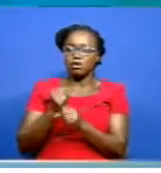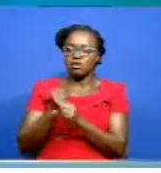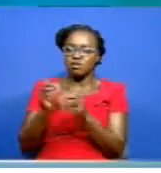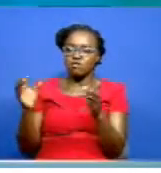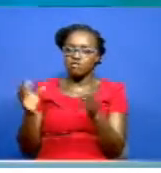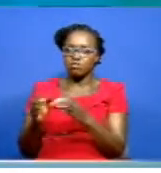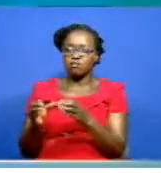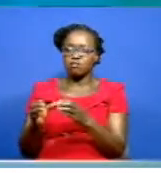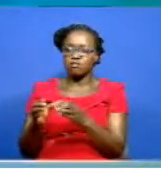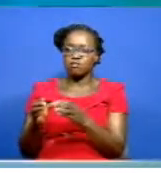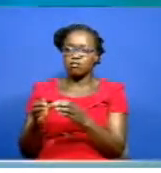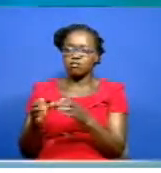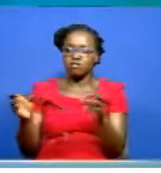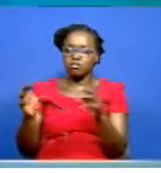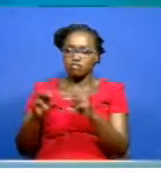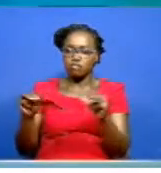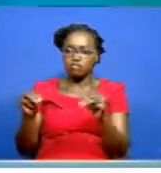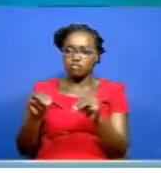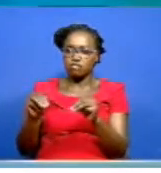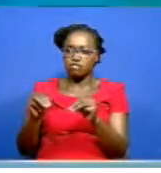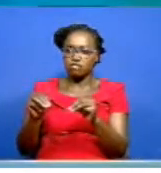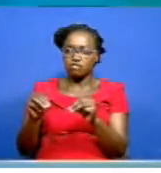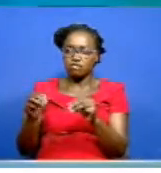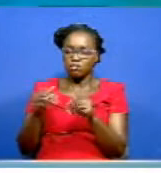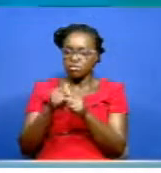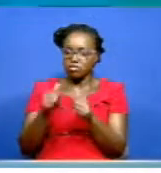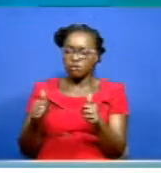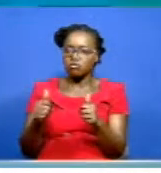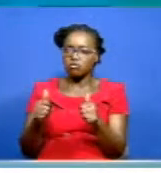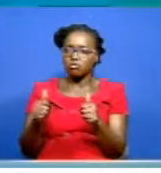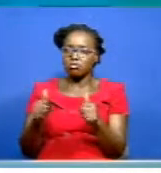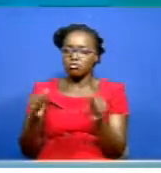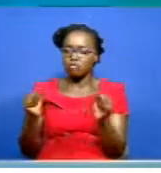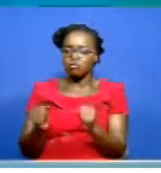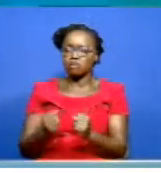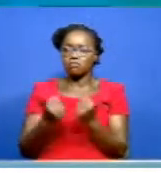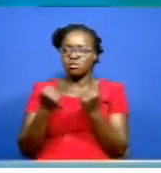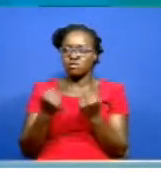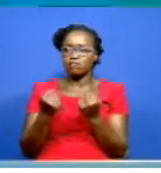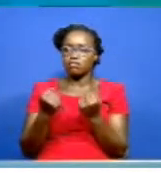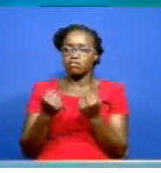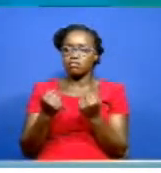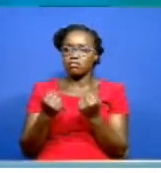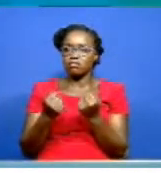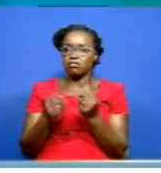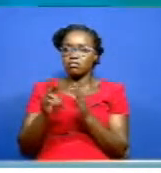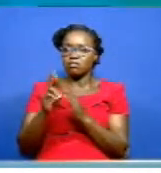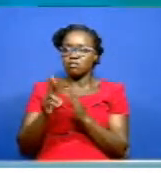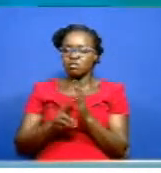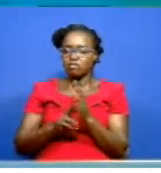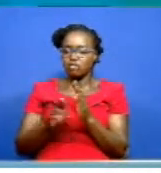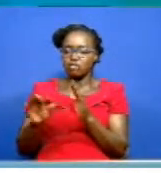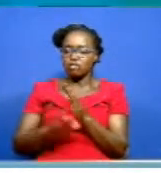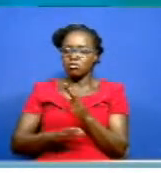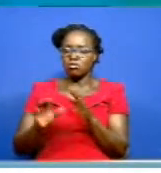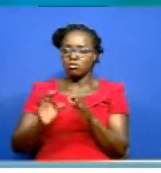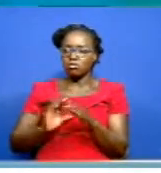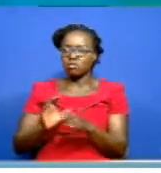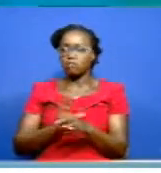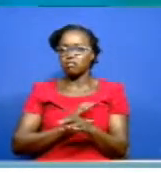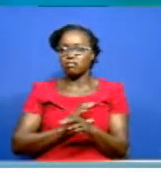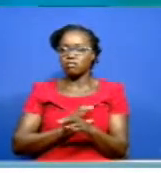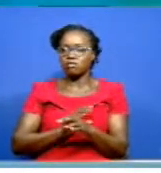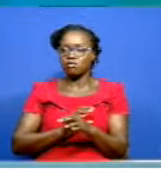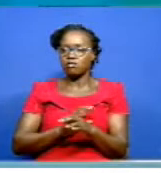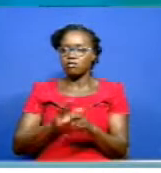which is monitoring this very actively. So in the safety and regulatory subcommittee, we have members from the Pharmacy